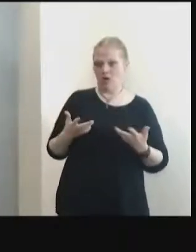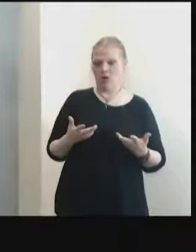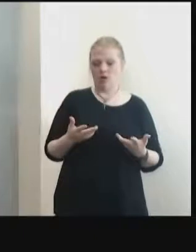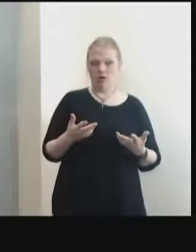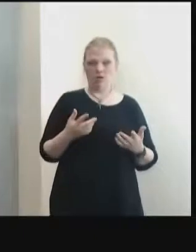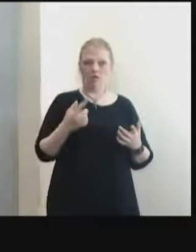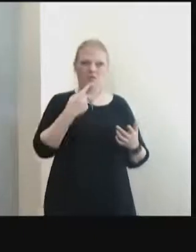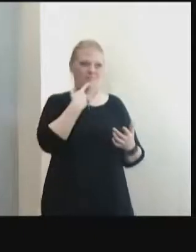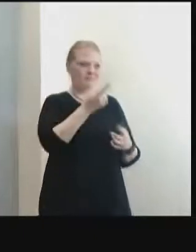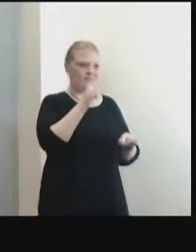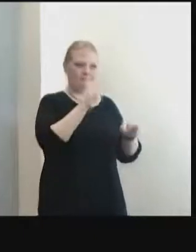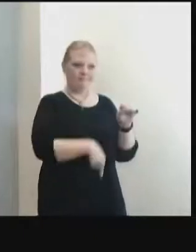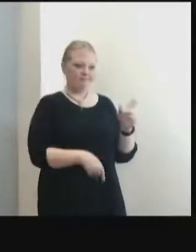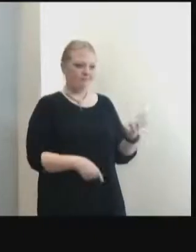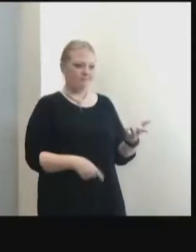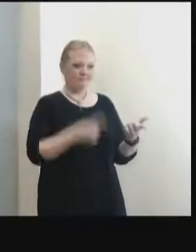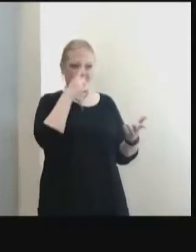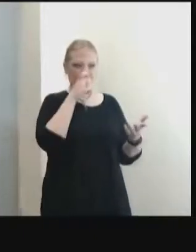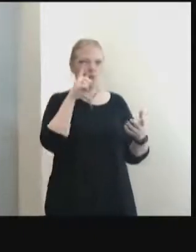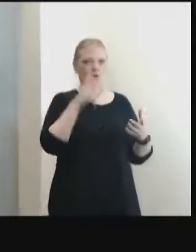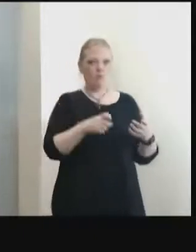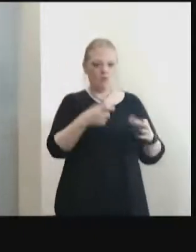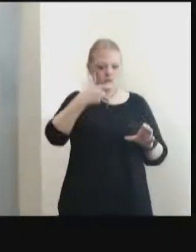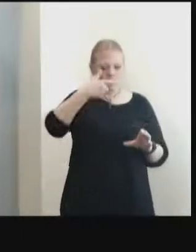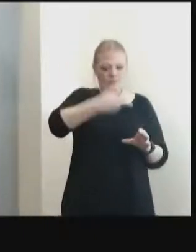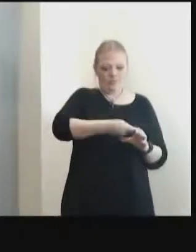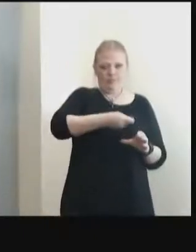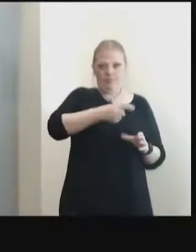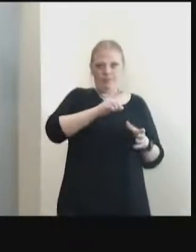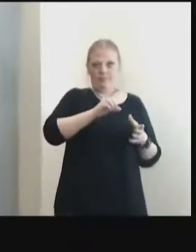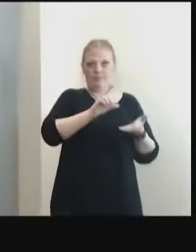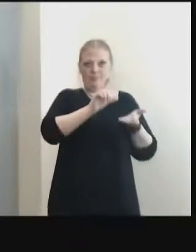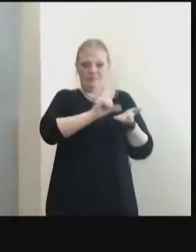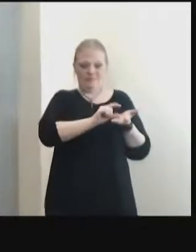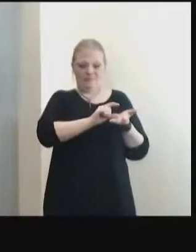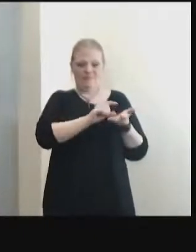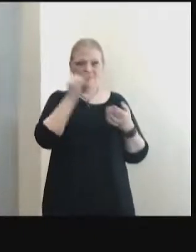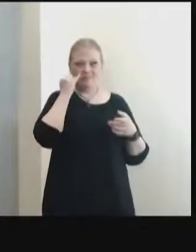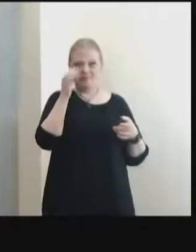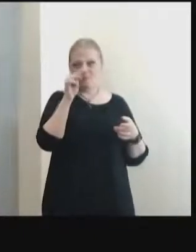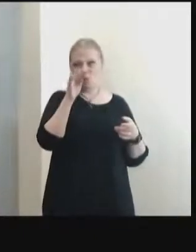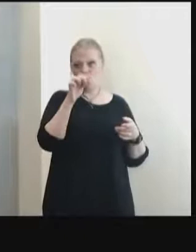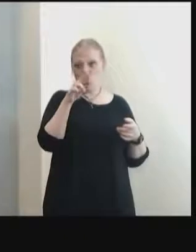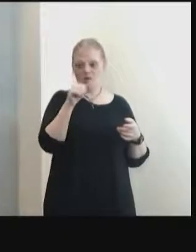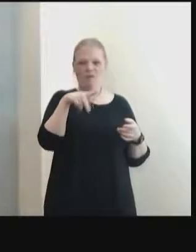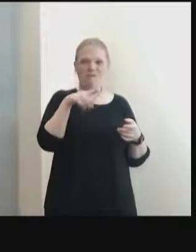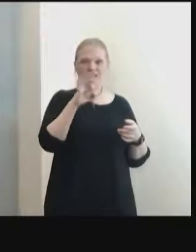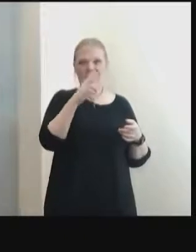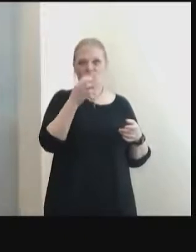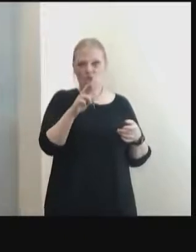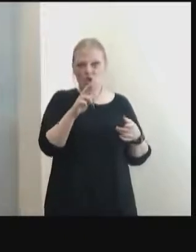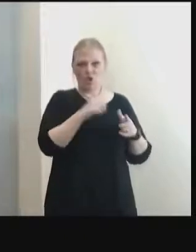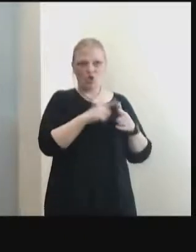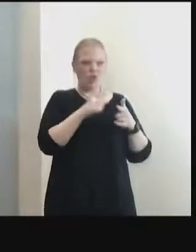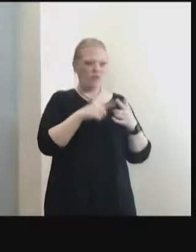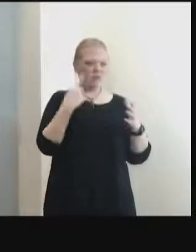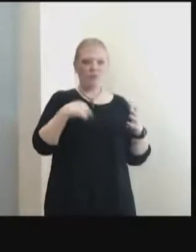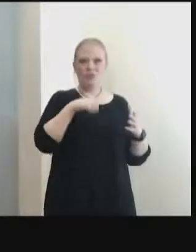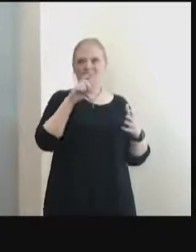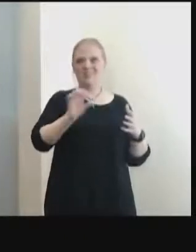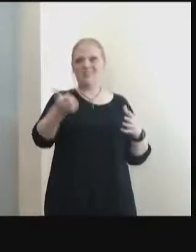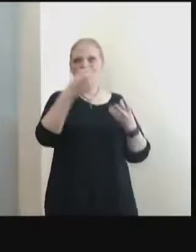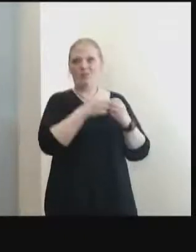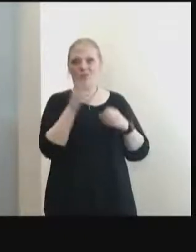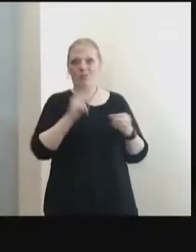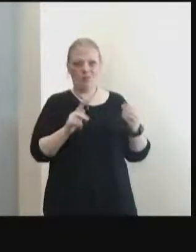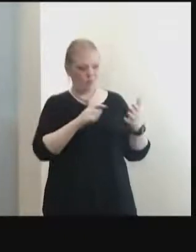we tell them, no, we can't, because we have to break another vial, which means if it's the Moderna, or excuse me, the Pfizer, we've gotta find another 10 people to